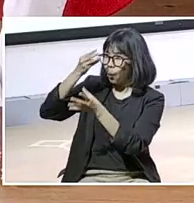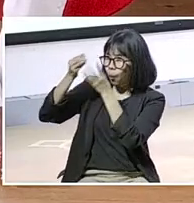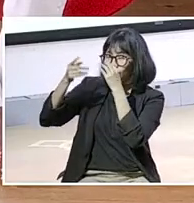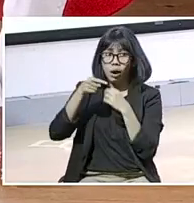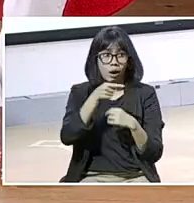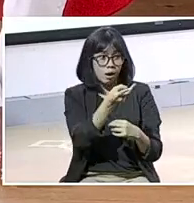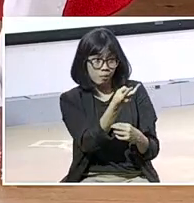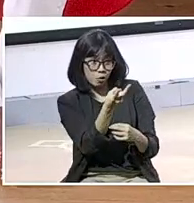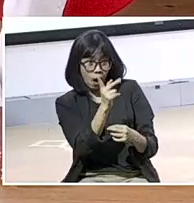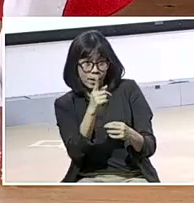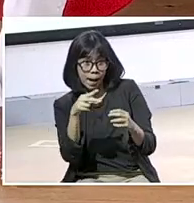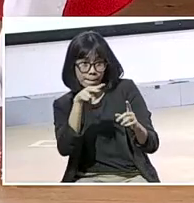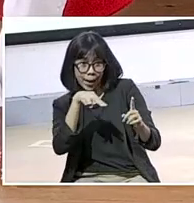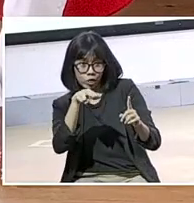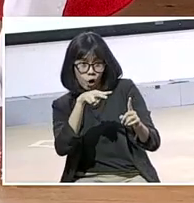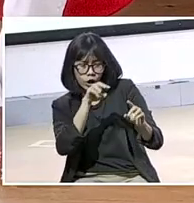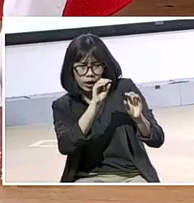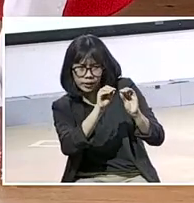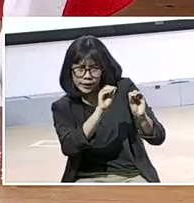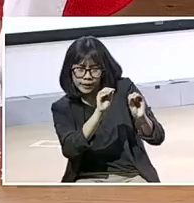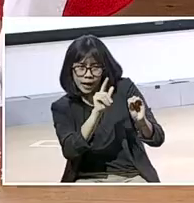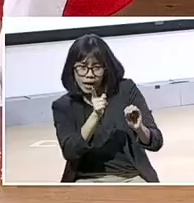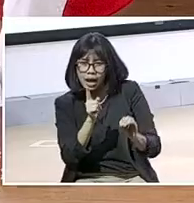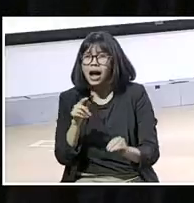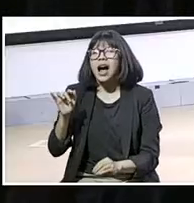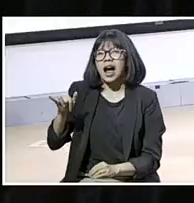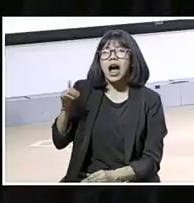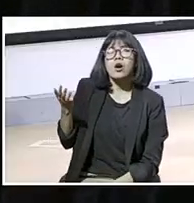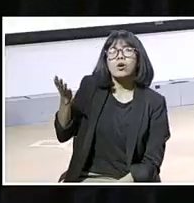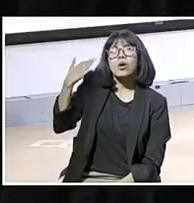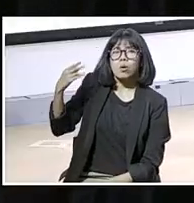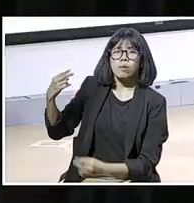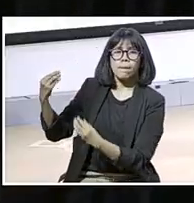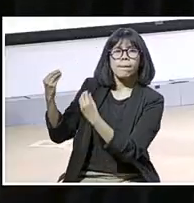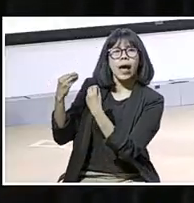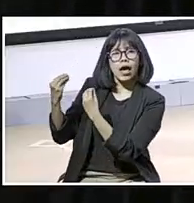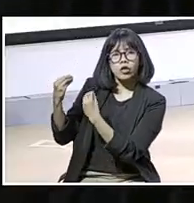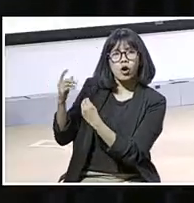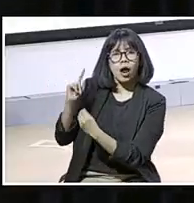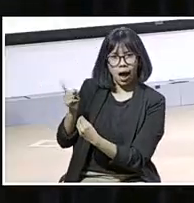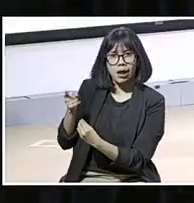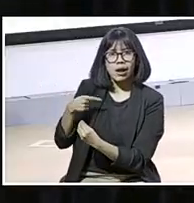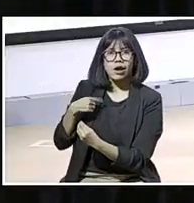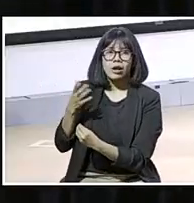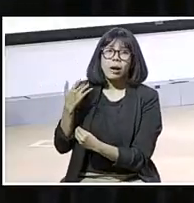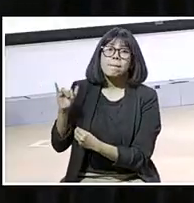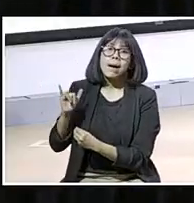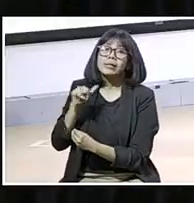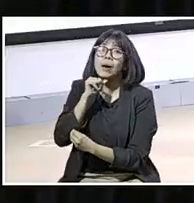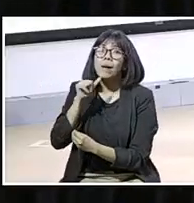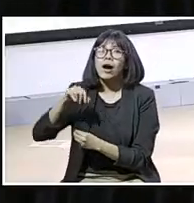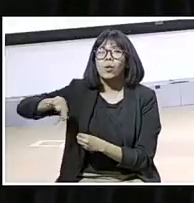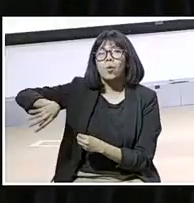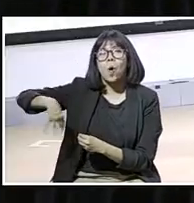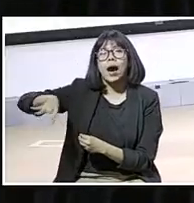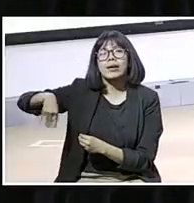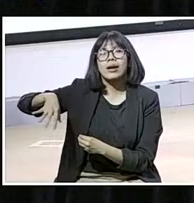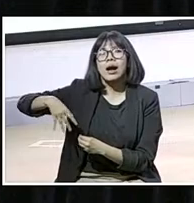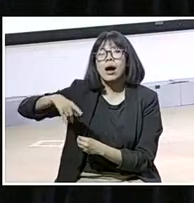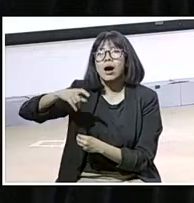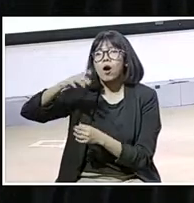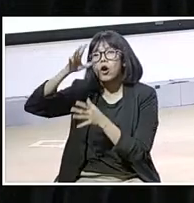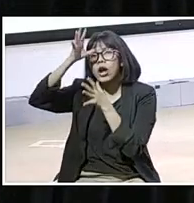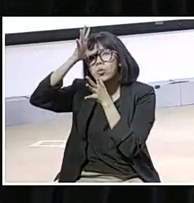dreams? Well, my mentor, I was fortunate to, you know, come from an amazing family, so my mentors were my parents.